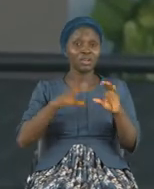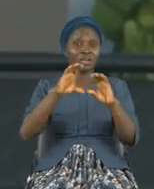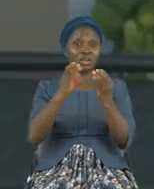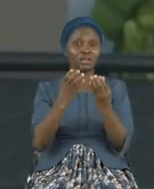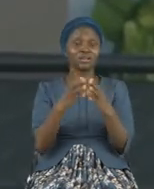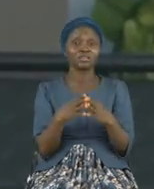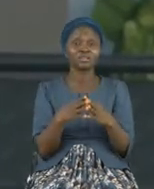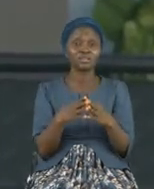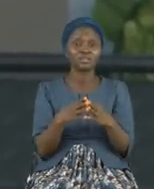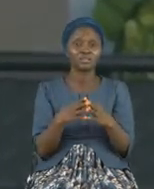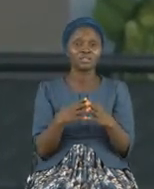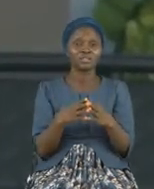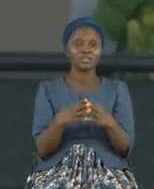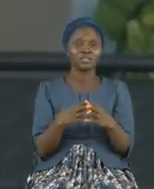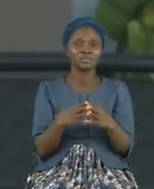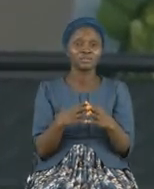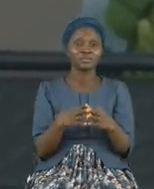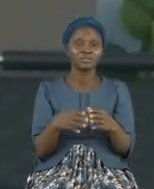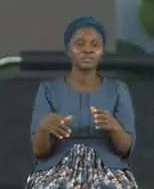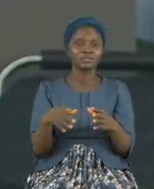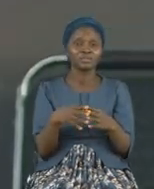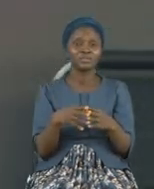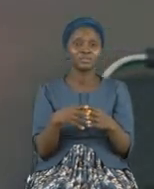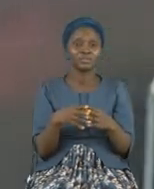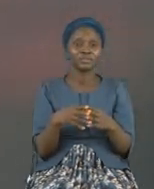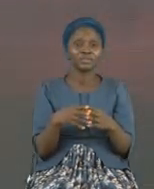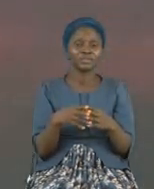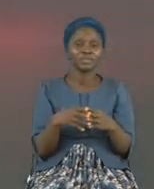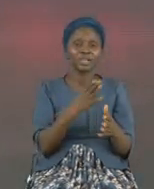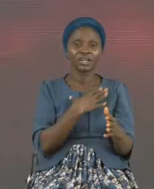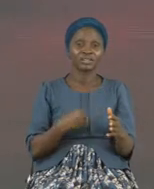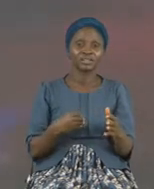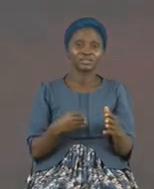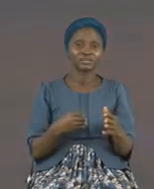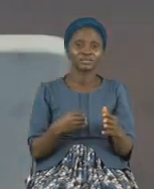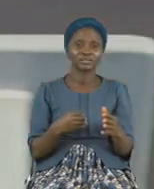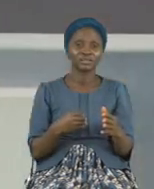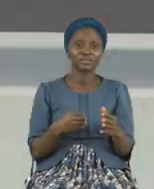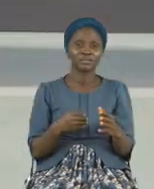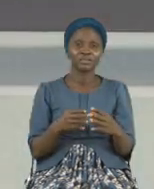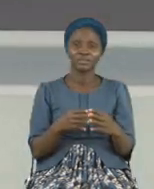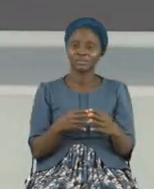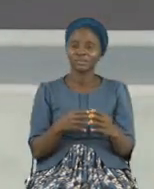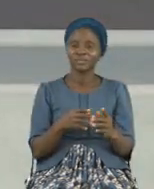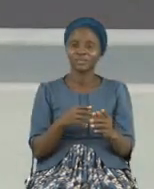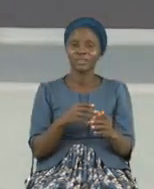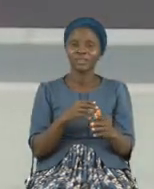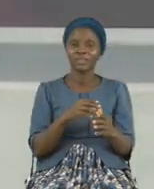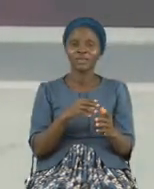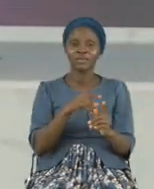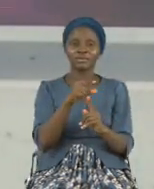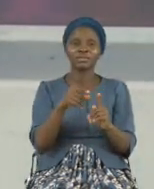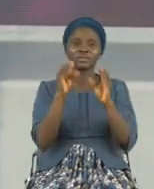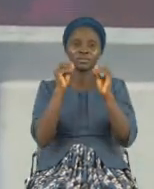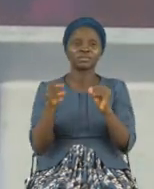the stomach for mathematics. And you know, all that I did and all that, and I tried to teach the